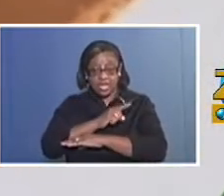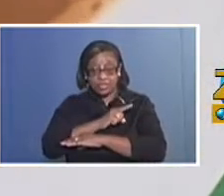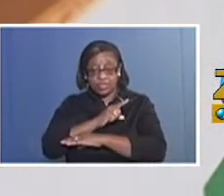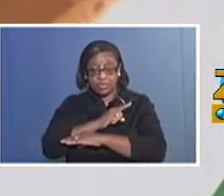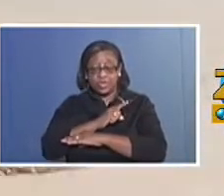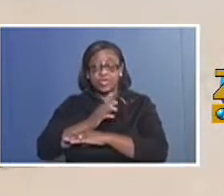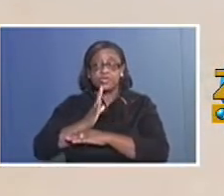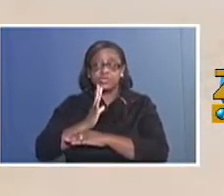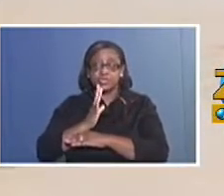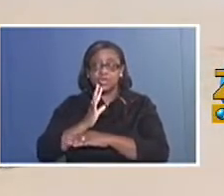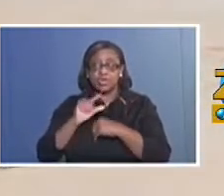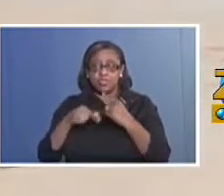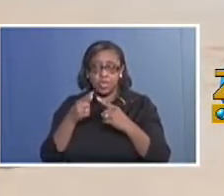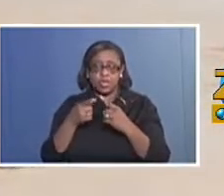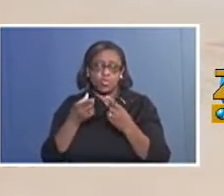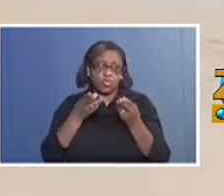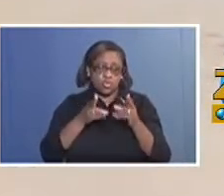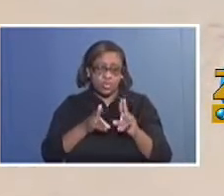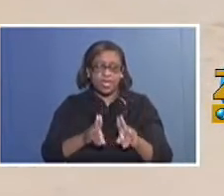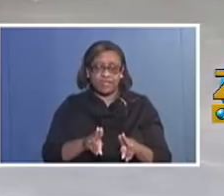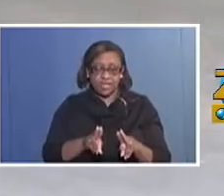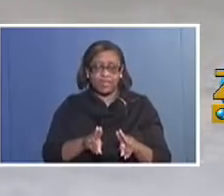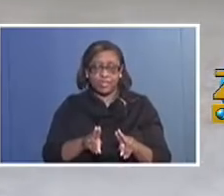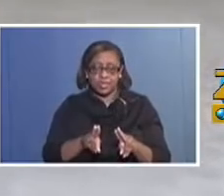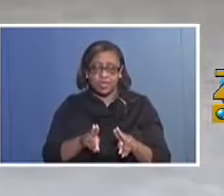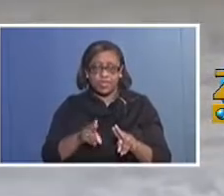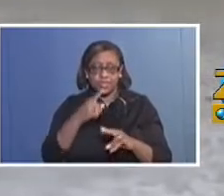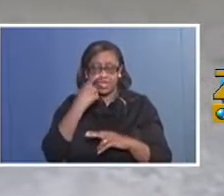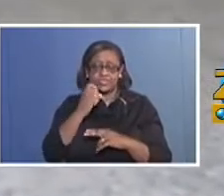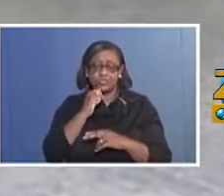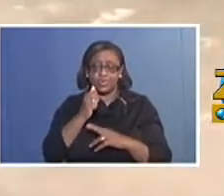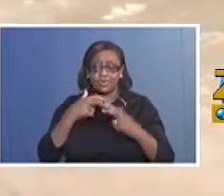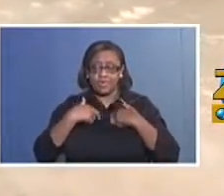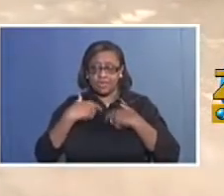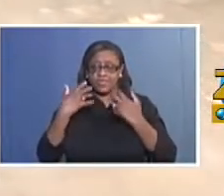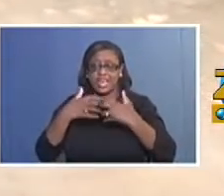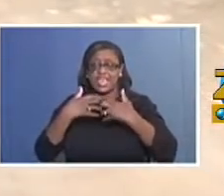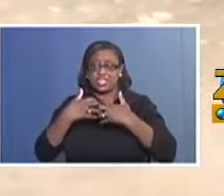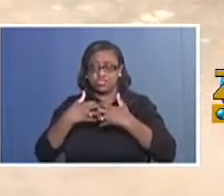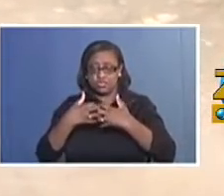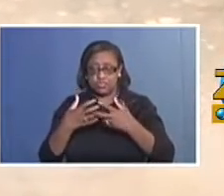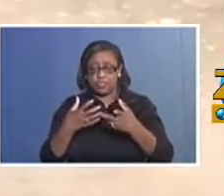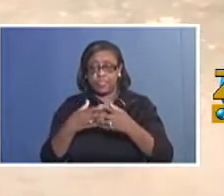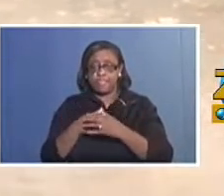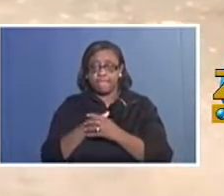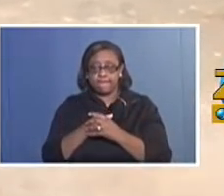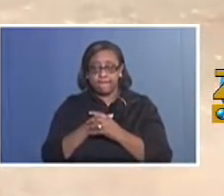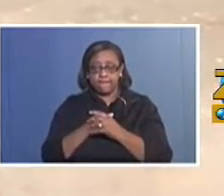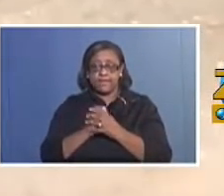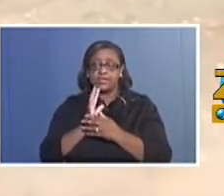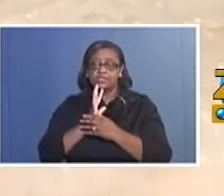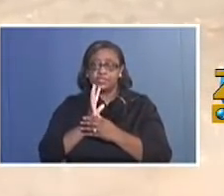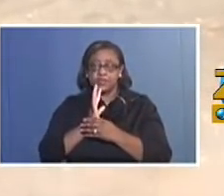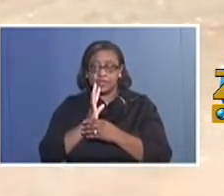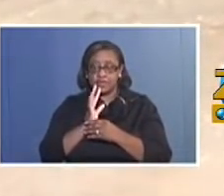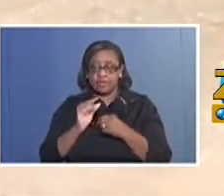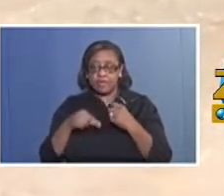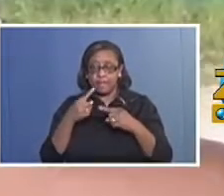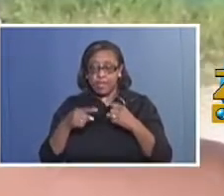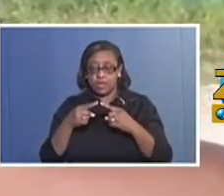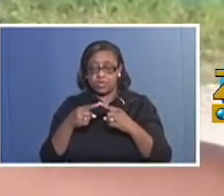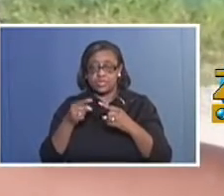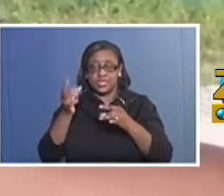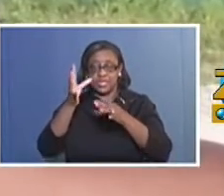says there were concerns of electrical supply at the facility. We have the equipment of the cooling box that we're trying to